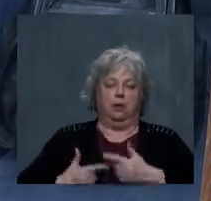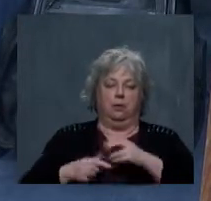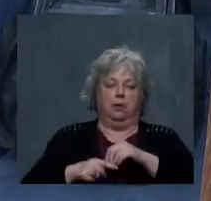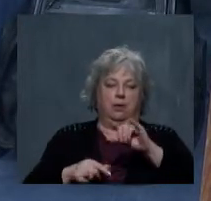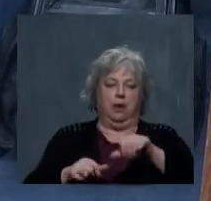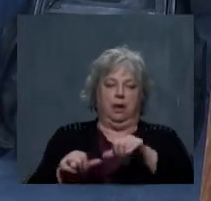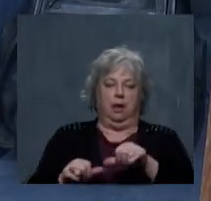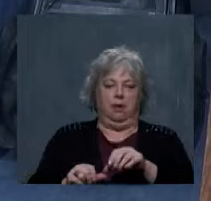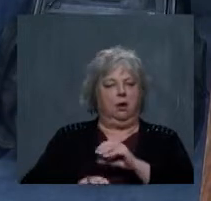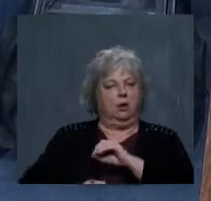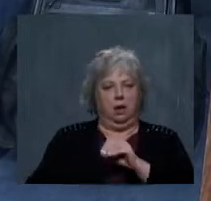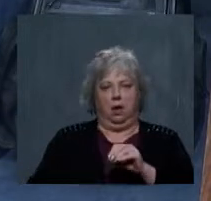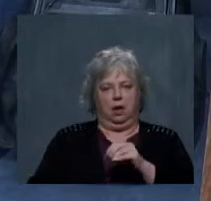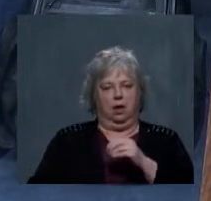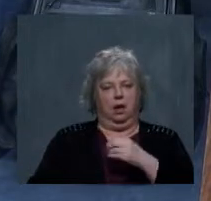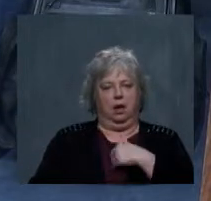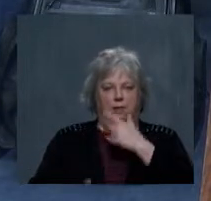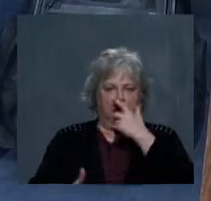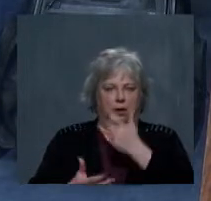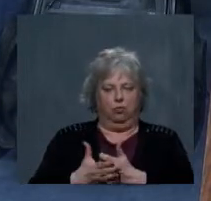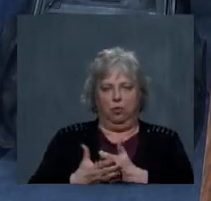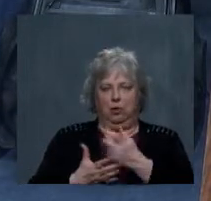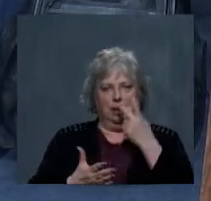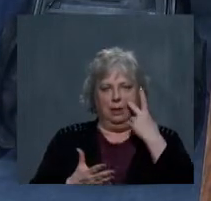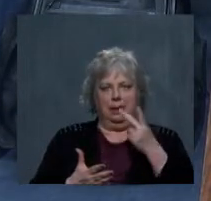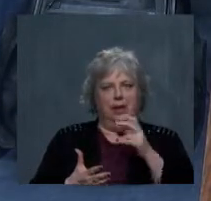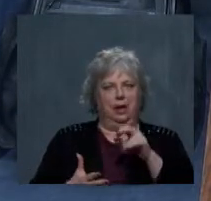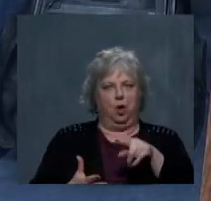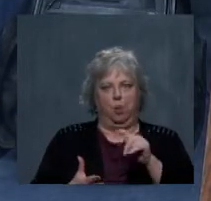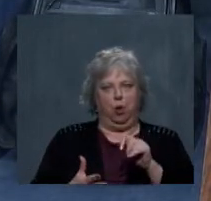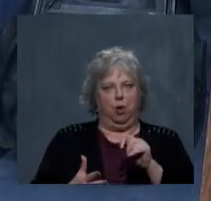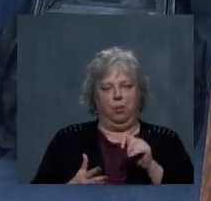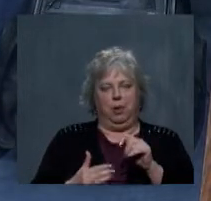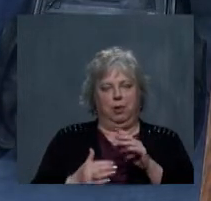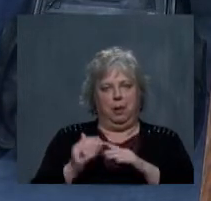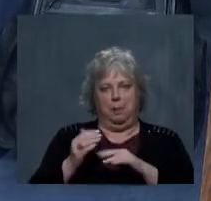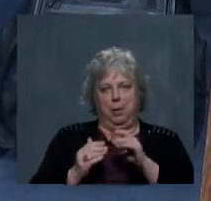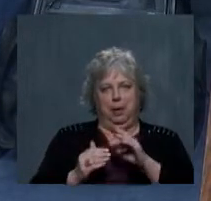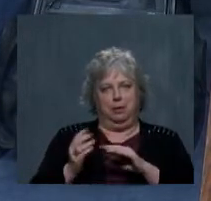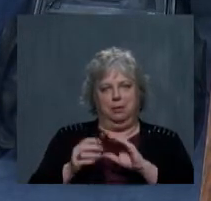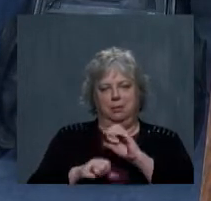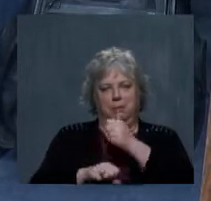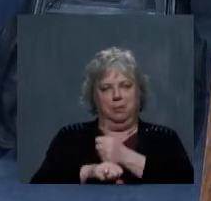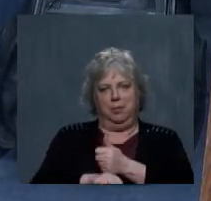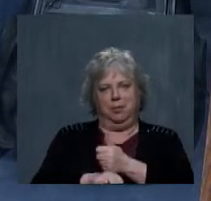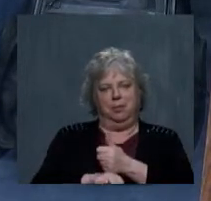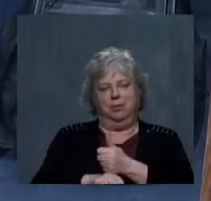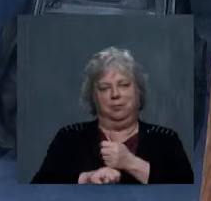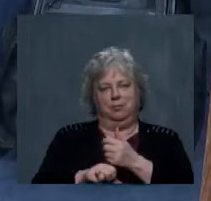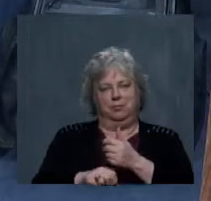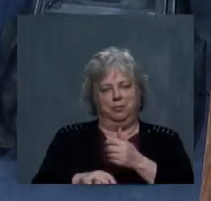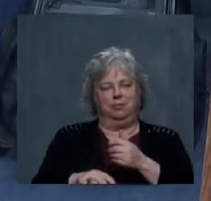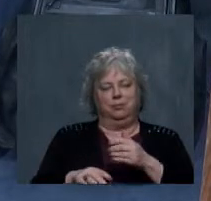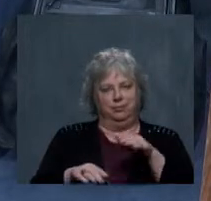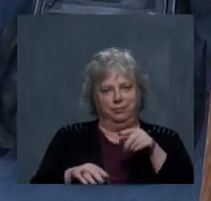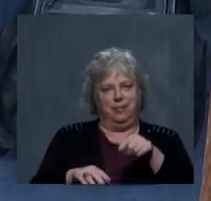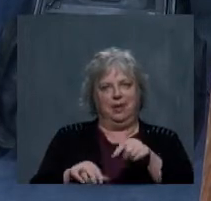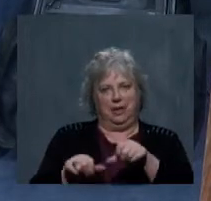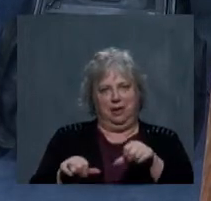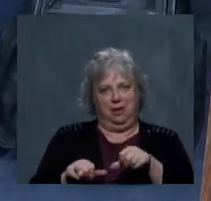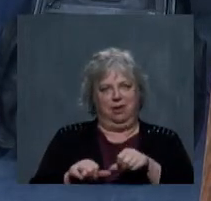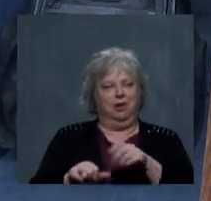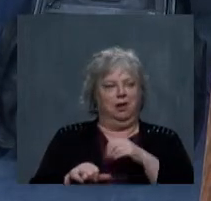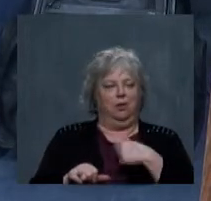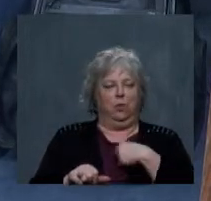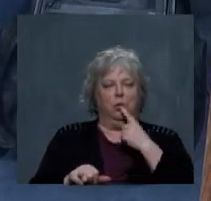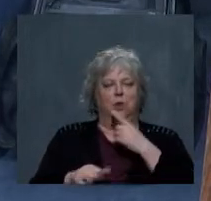area, none of them have an interest in seeing an apartment, four-story apartment, developed in this area, and